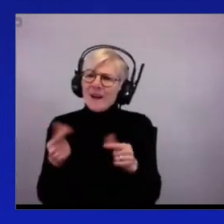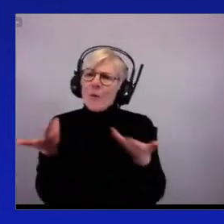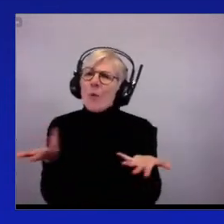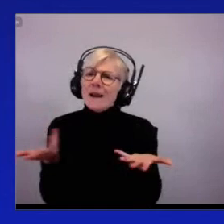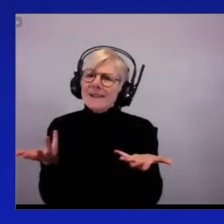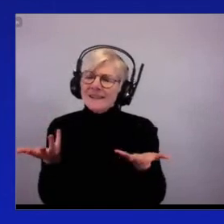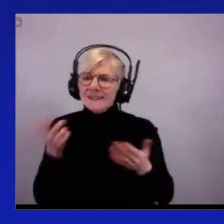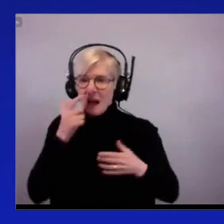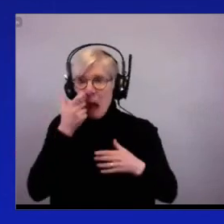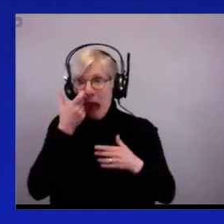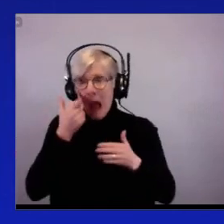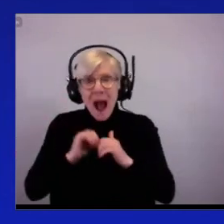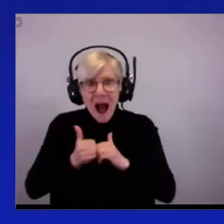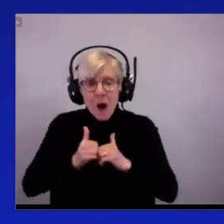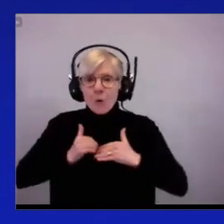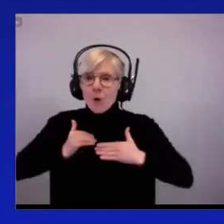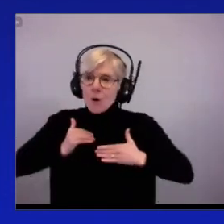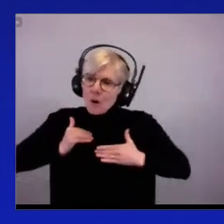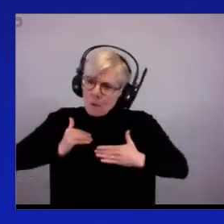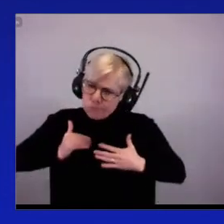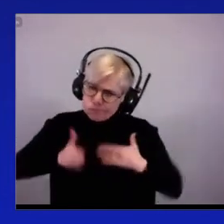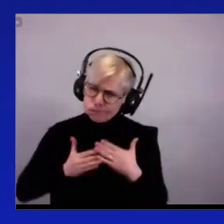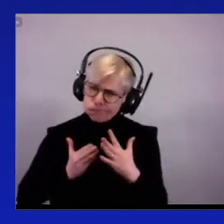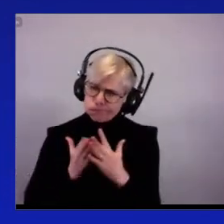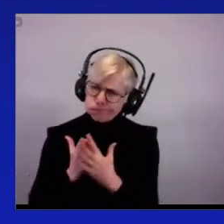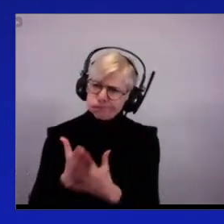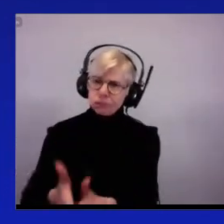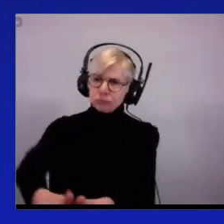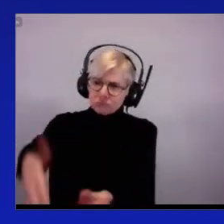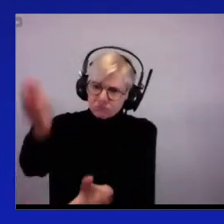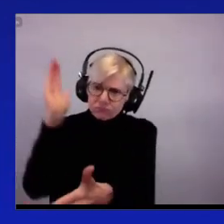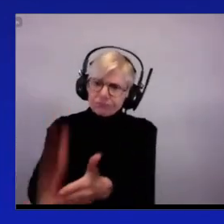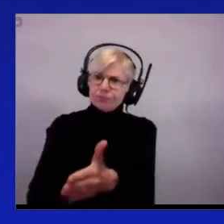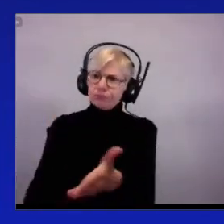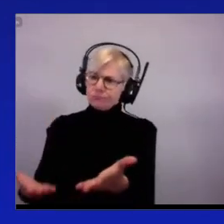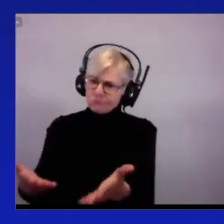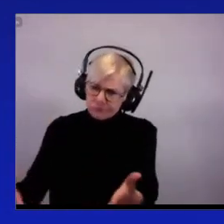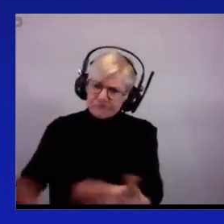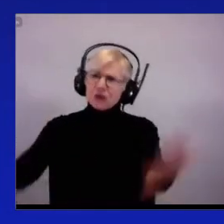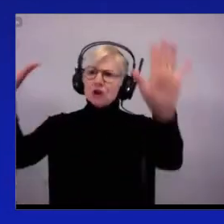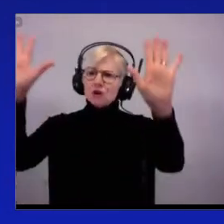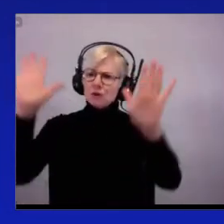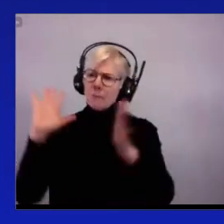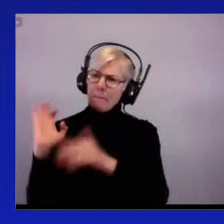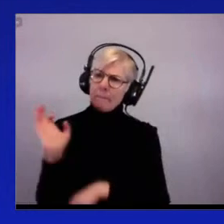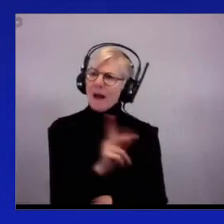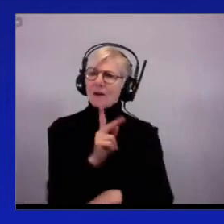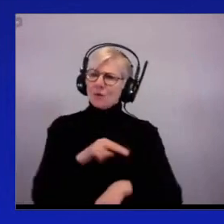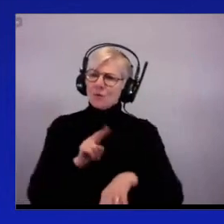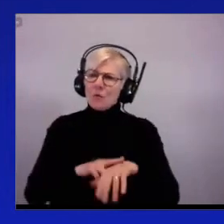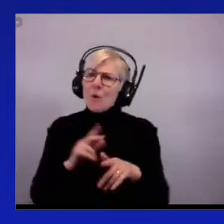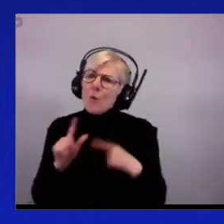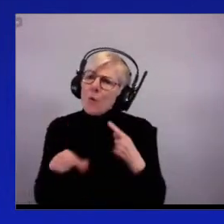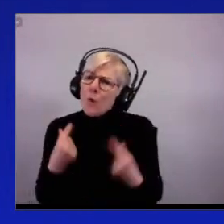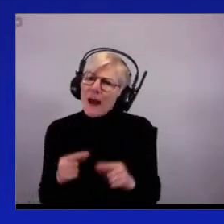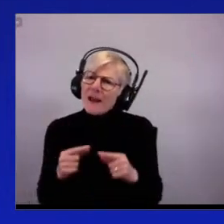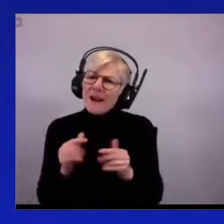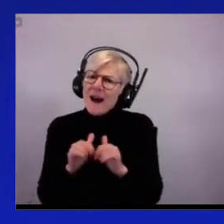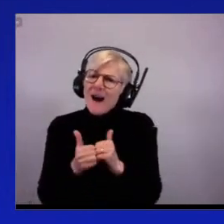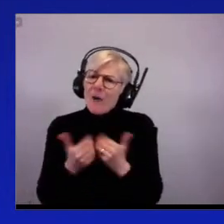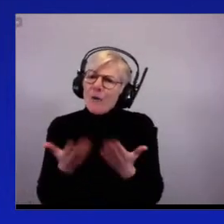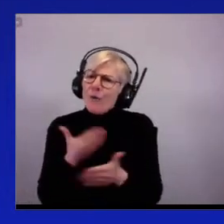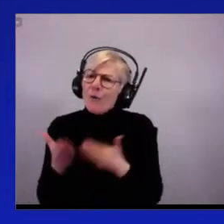will it take to get us to the place where maybe we can return to some semblance of normal in our daily lives?